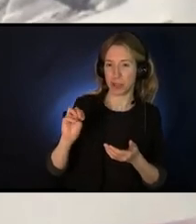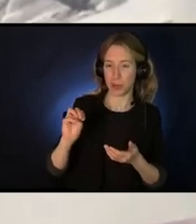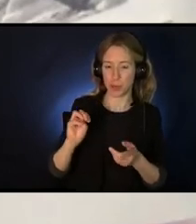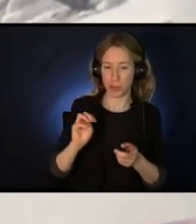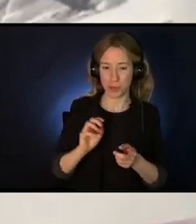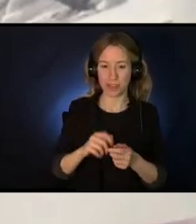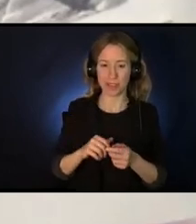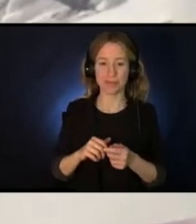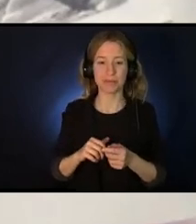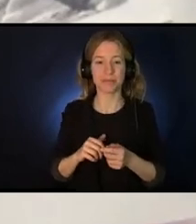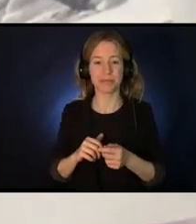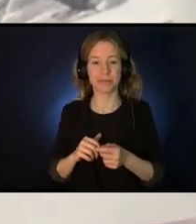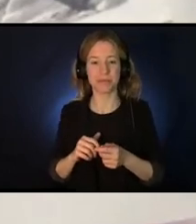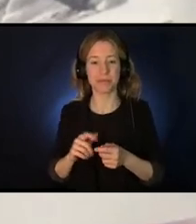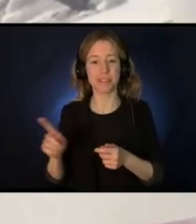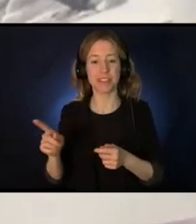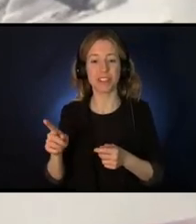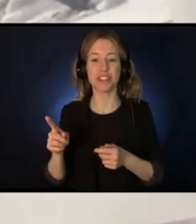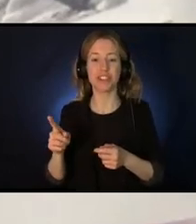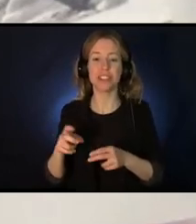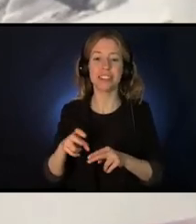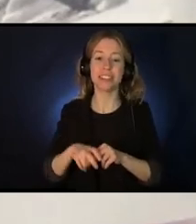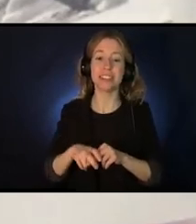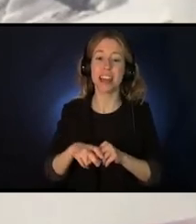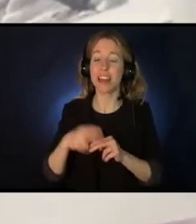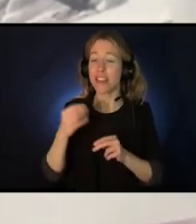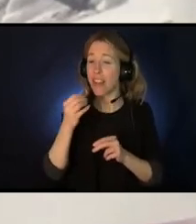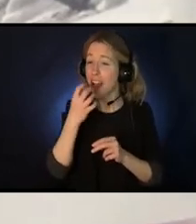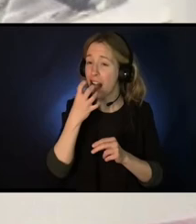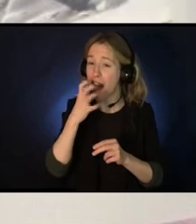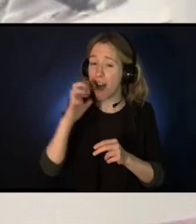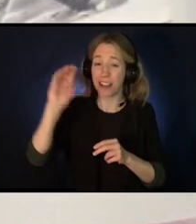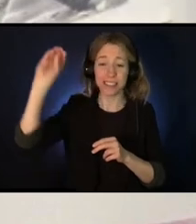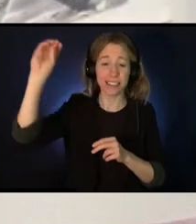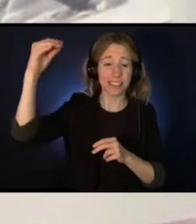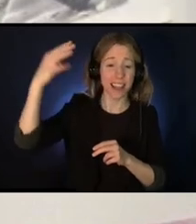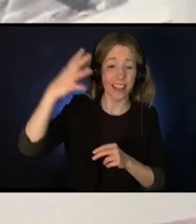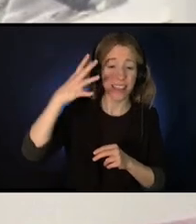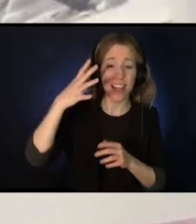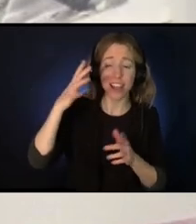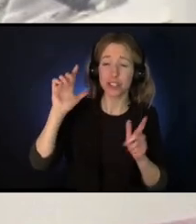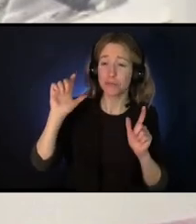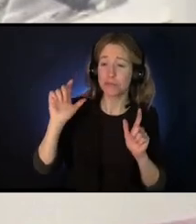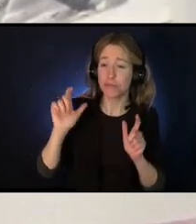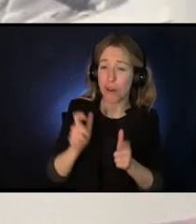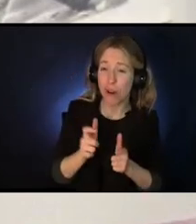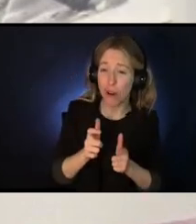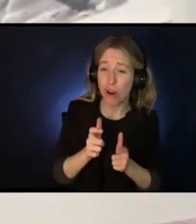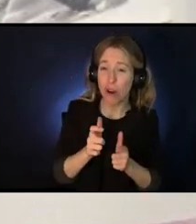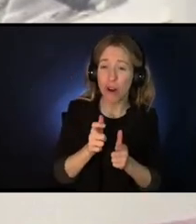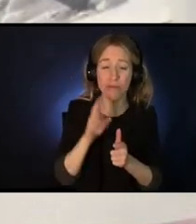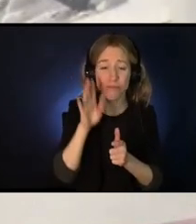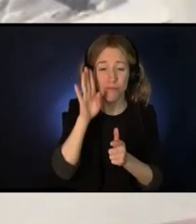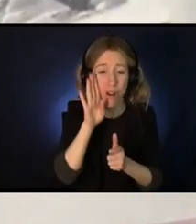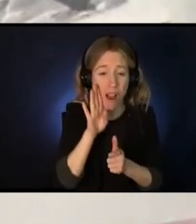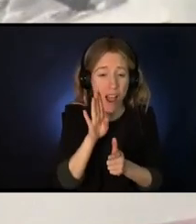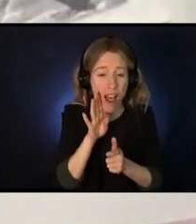small, brown, wrinkled, folded, quiet, hands picking lint from a